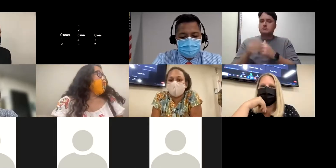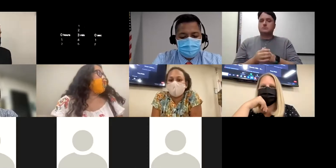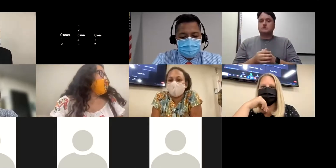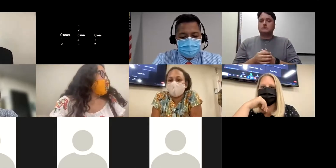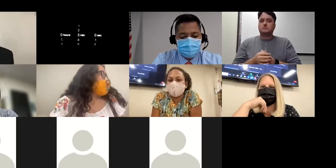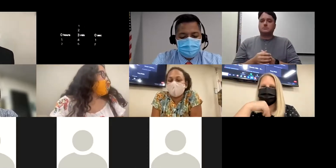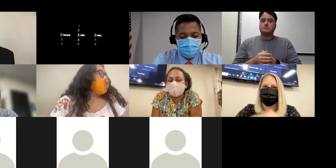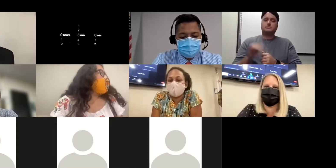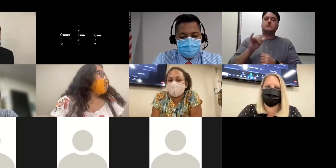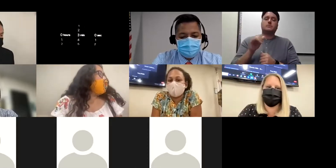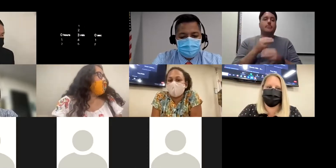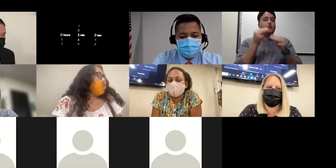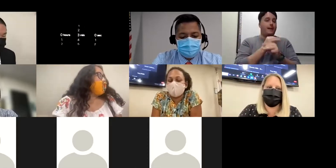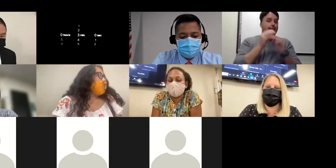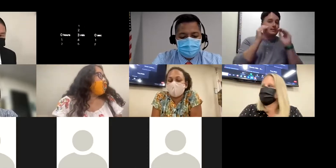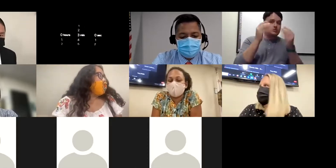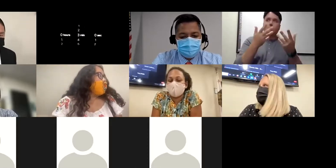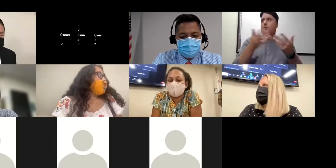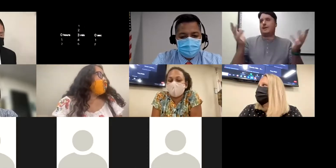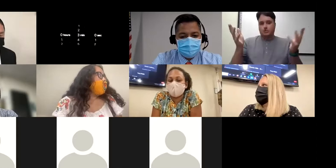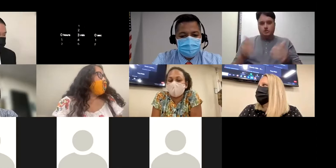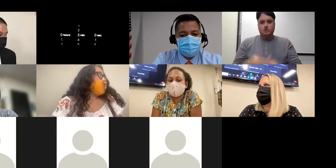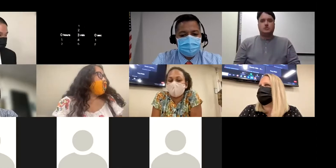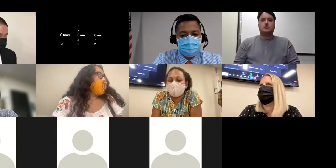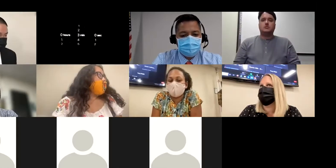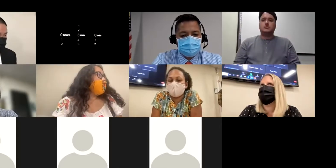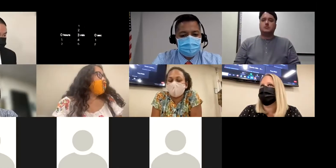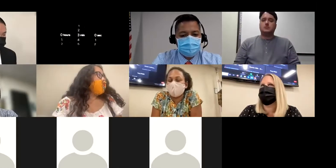like math instruction, or, you know, whatever